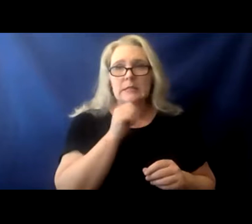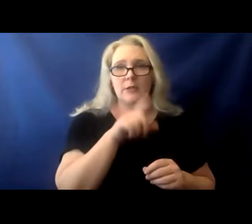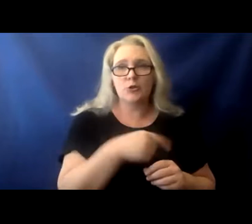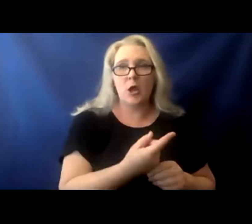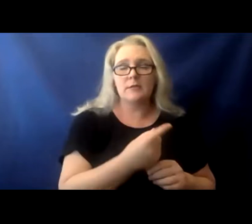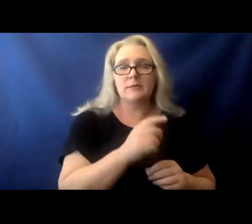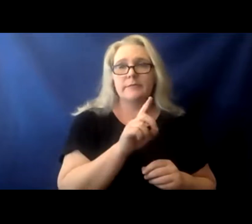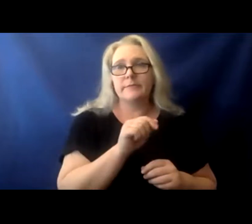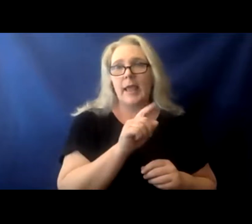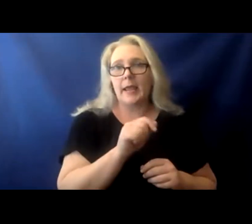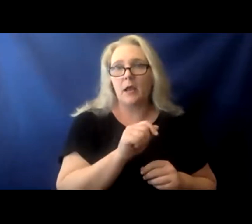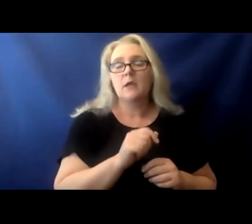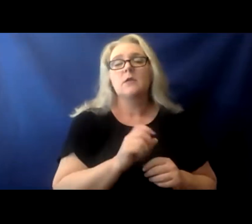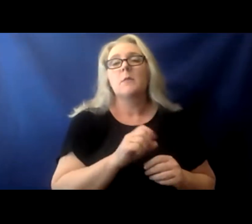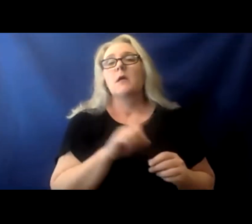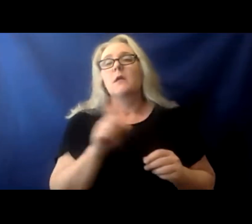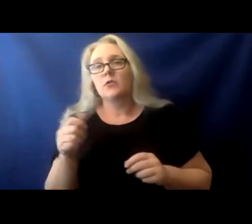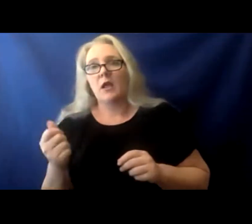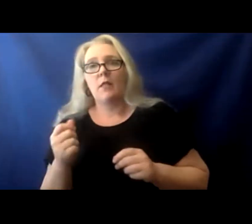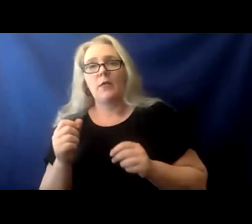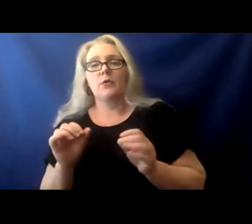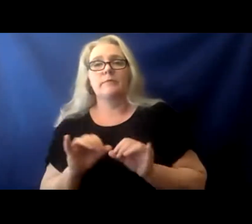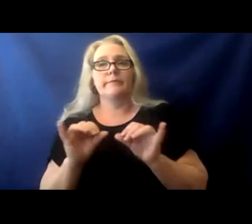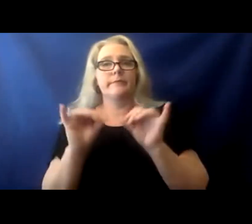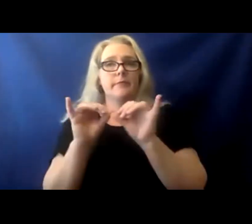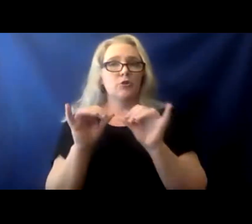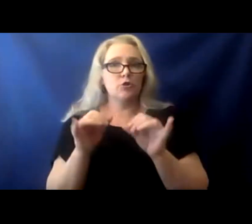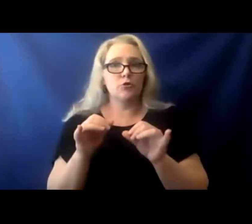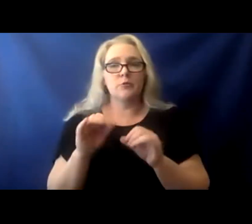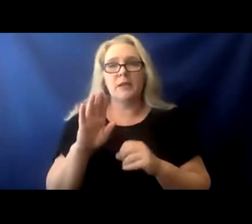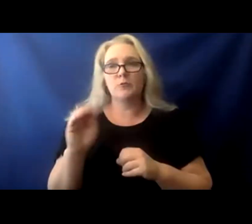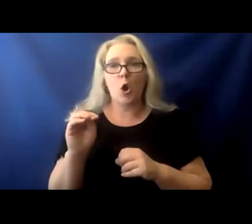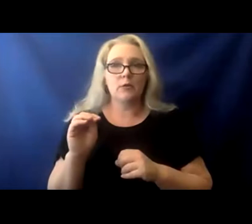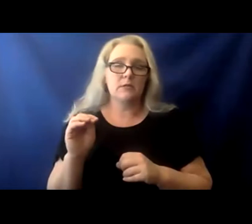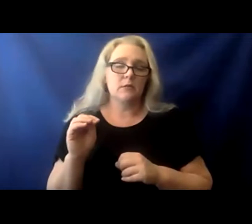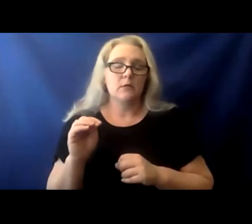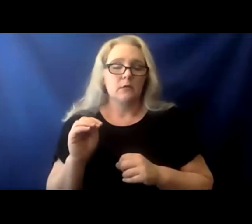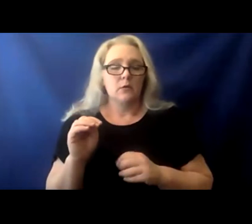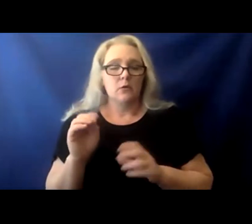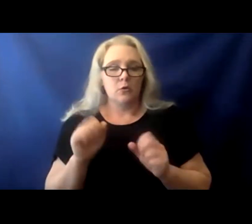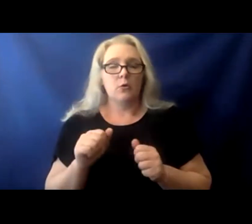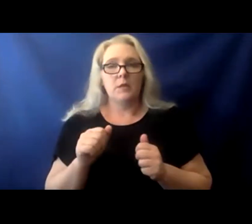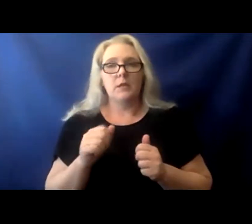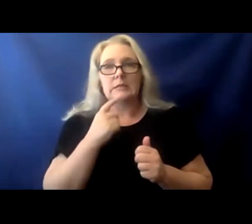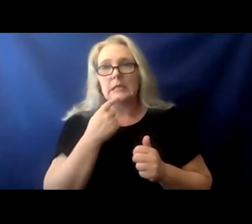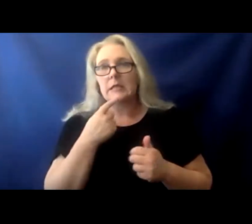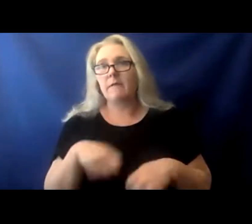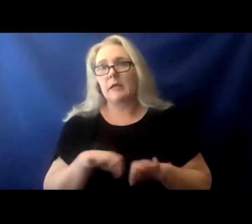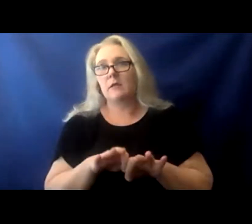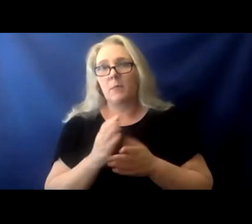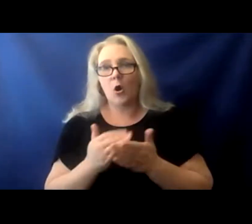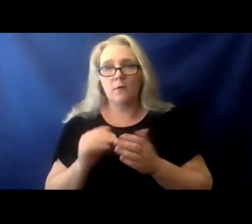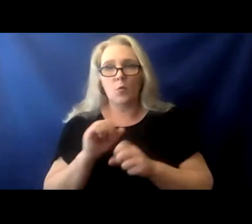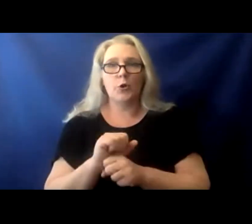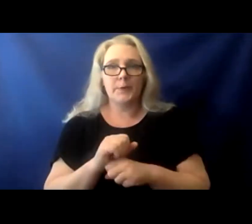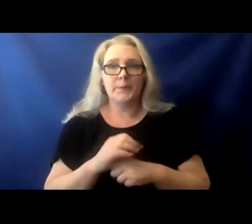this benchmark, which is a pretty significant, could be a significant piece of work to do that work. And so thinking about